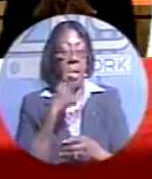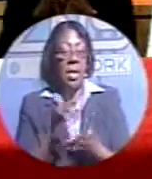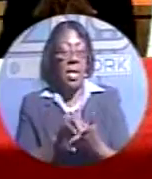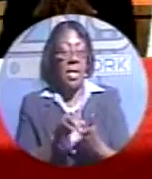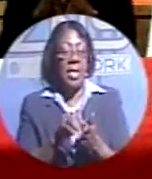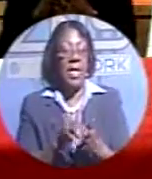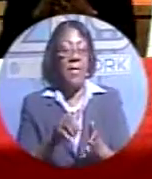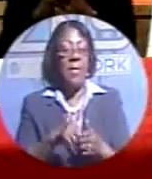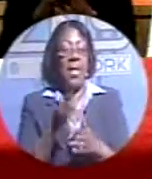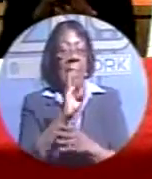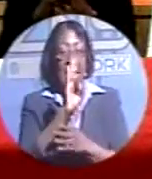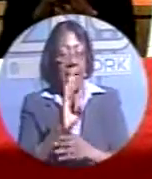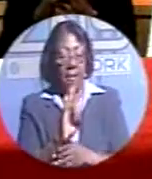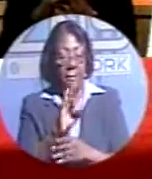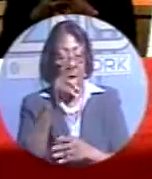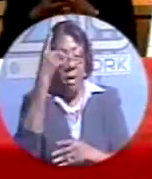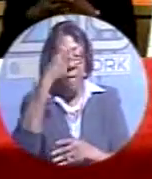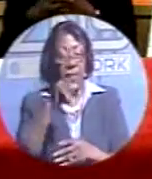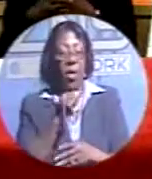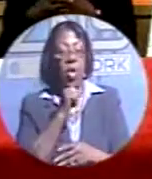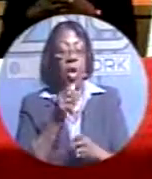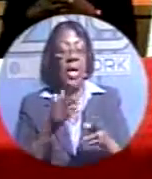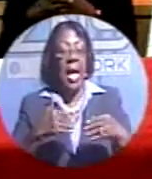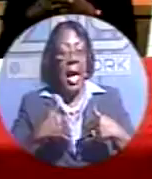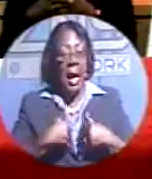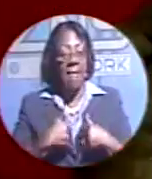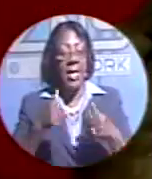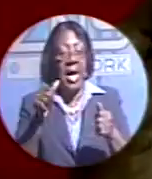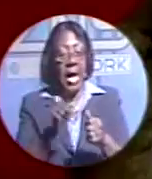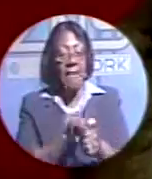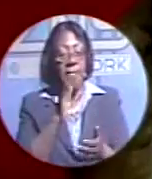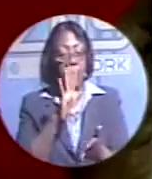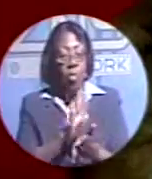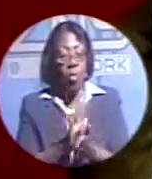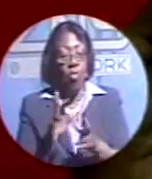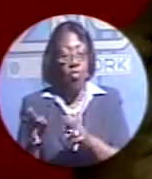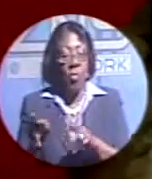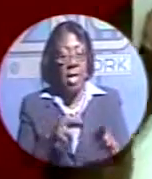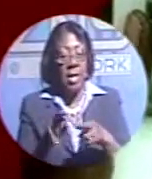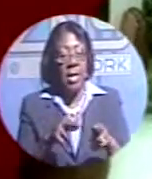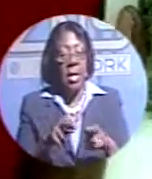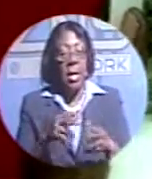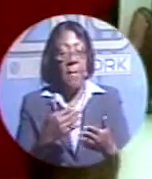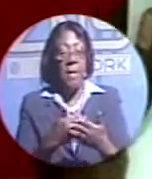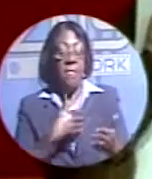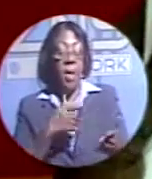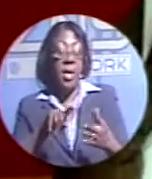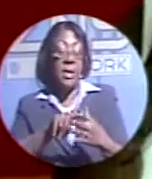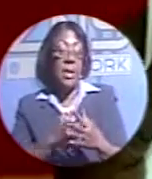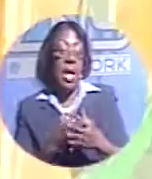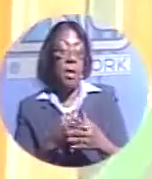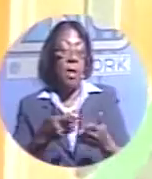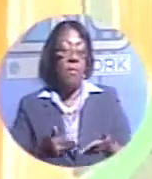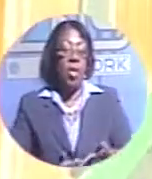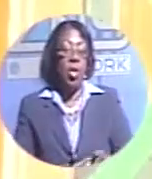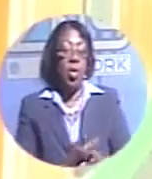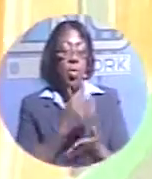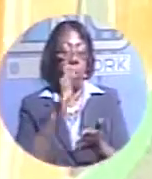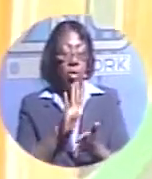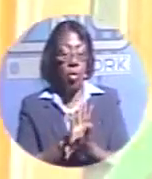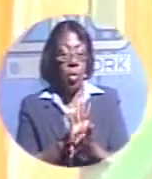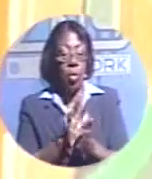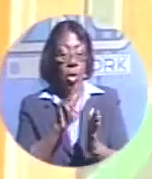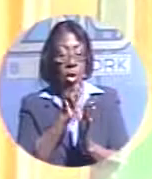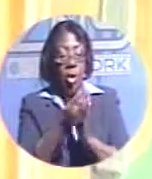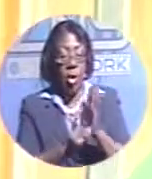F rating for failing to have every school in the country fully repaired before the start of the new school term. Mr. Bannister says while under the